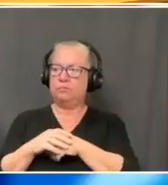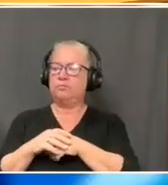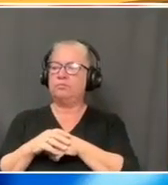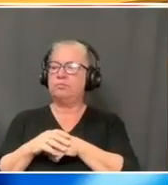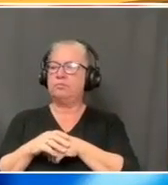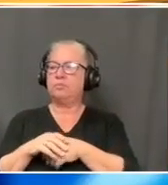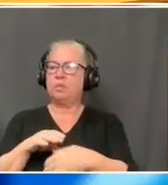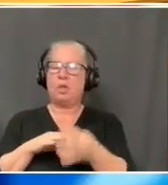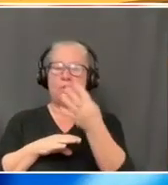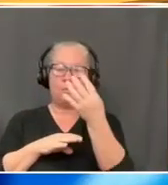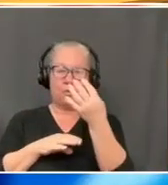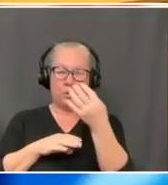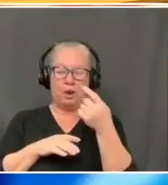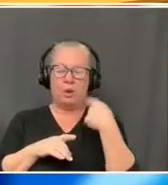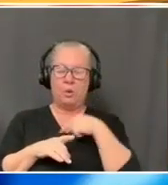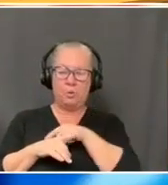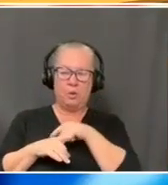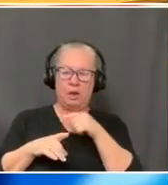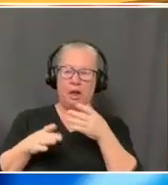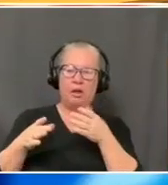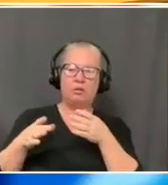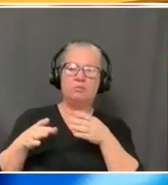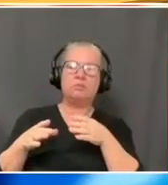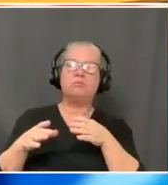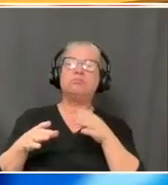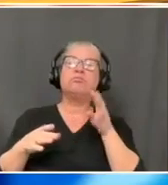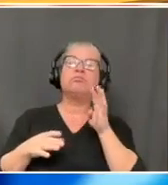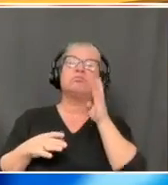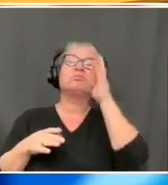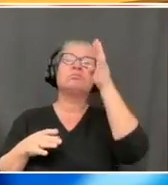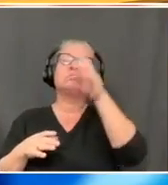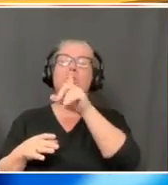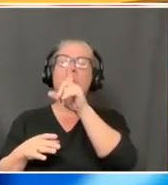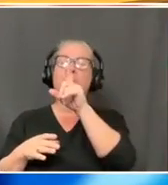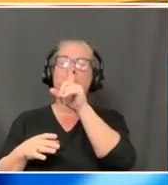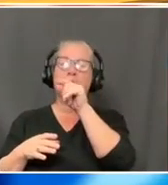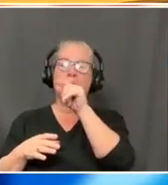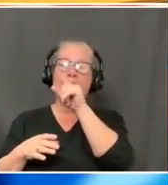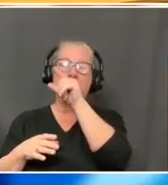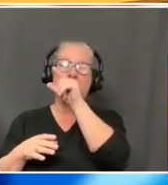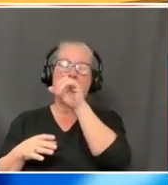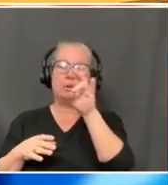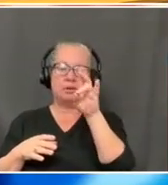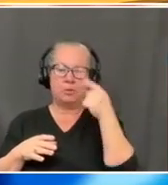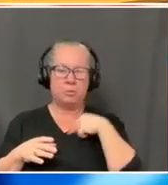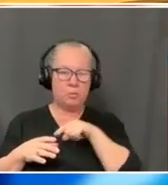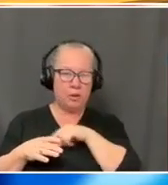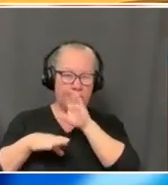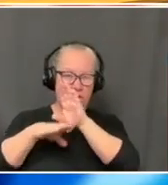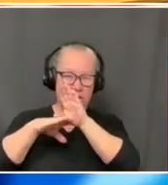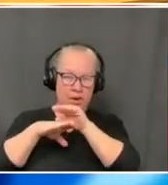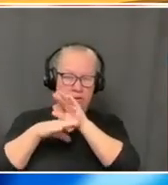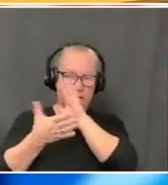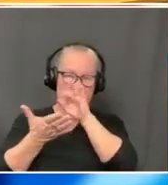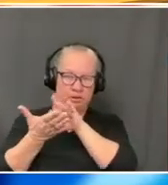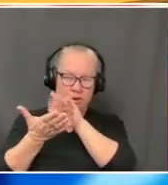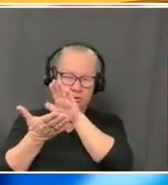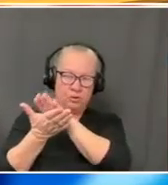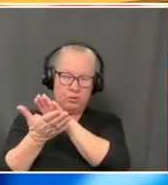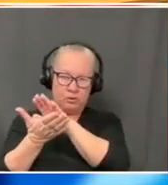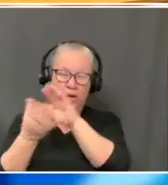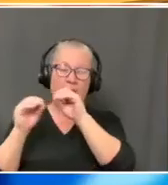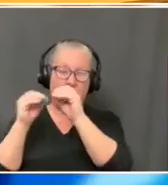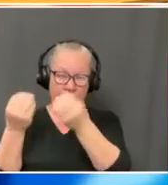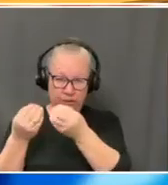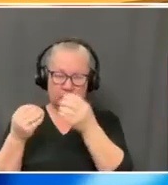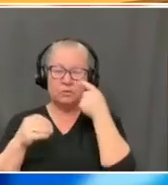for 2027, and I see a significant decrease in central office, right, for consulting services. So I'm